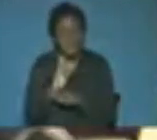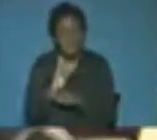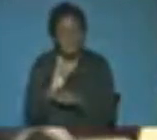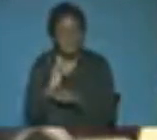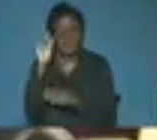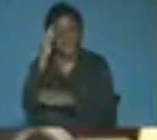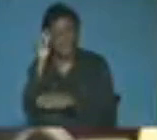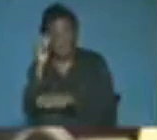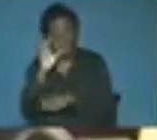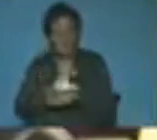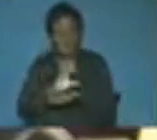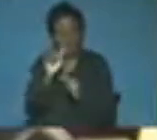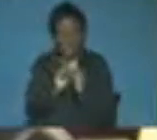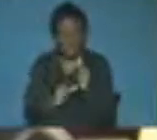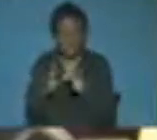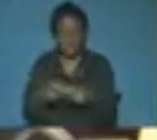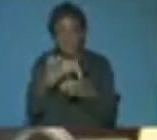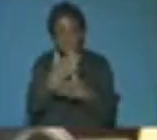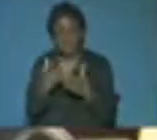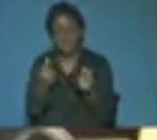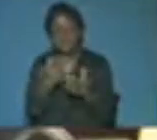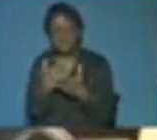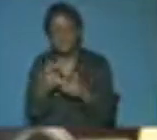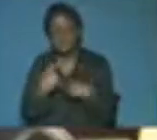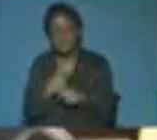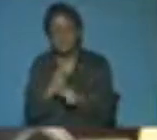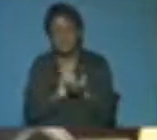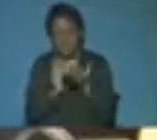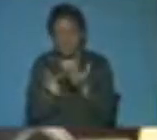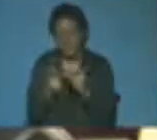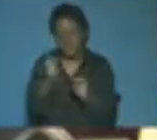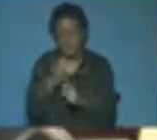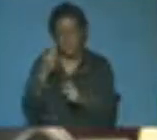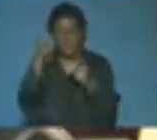churches, everybody giving something, doing something to make the project a success. I believe it could be done.